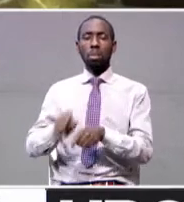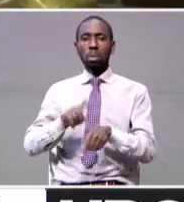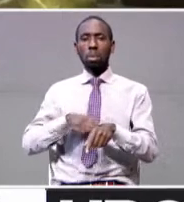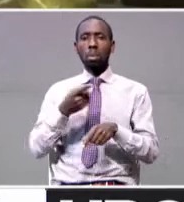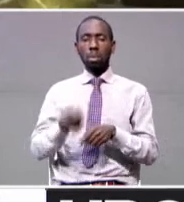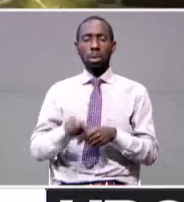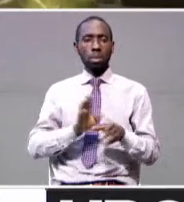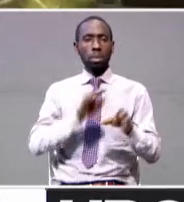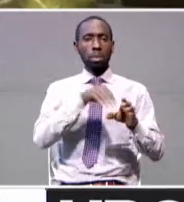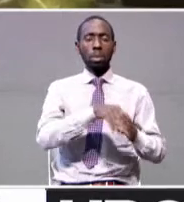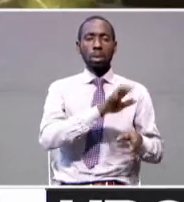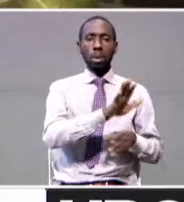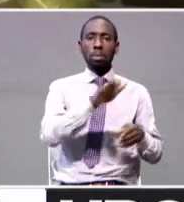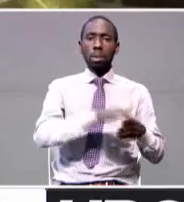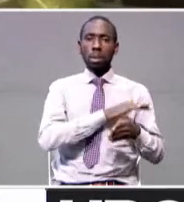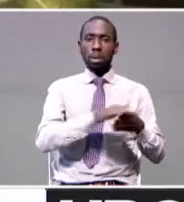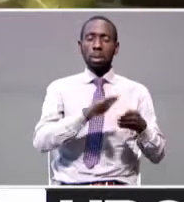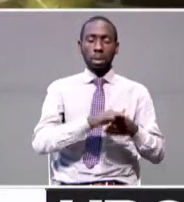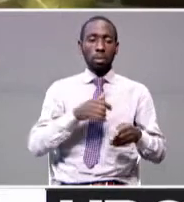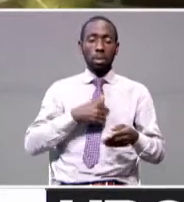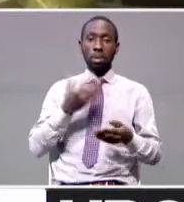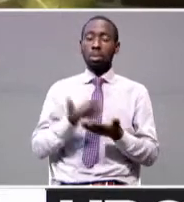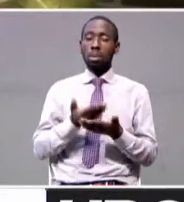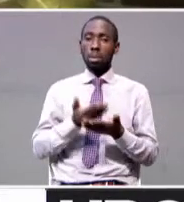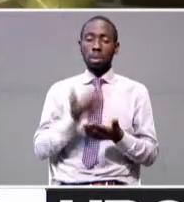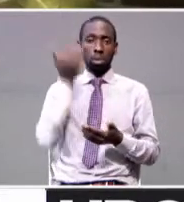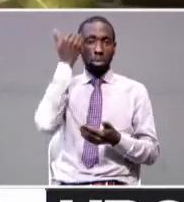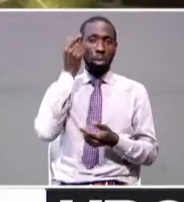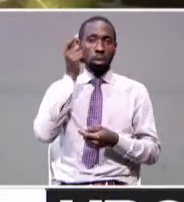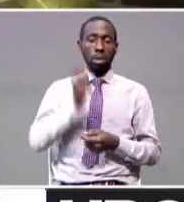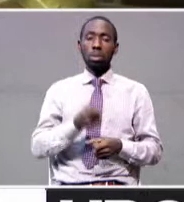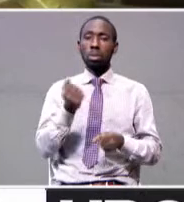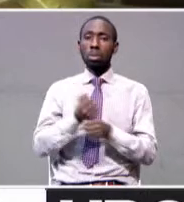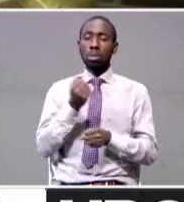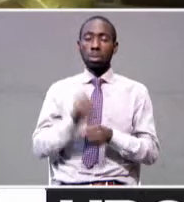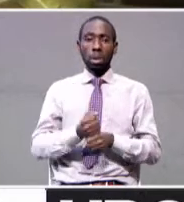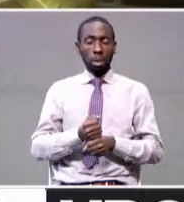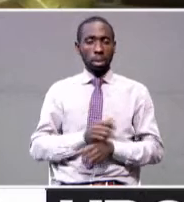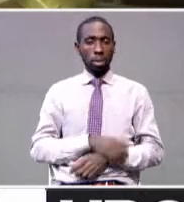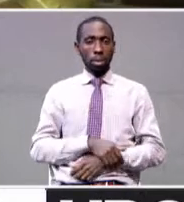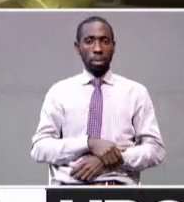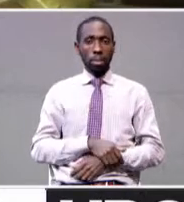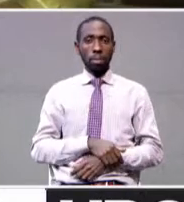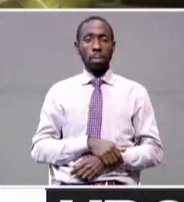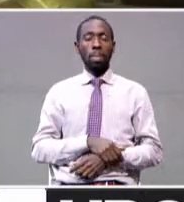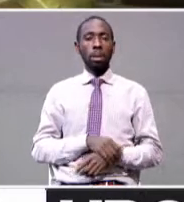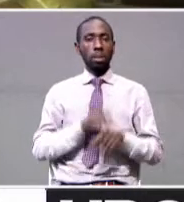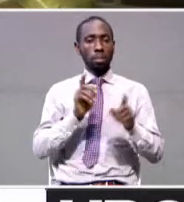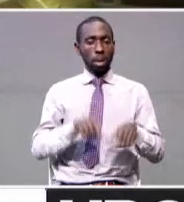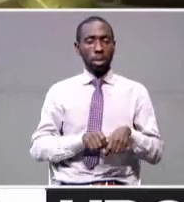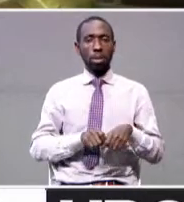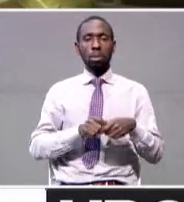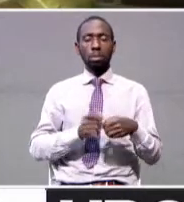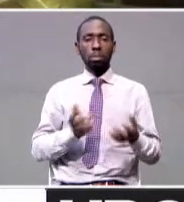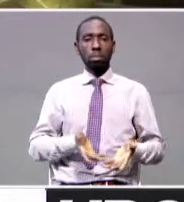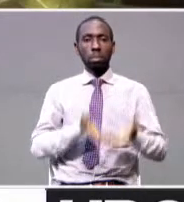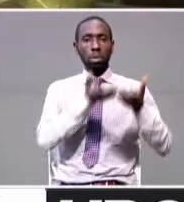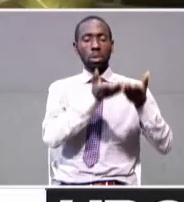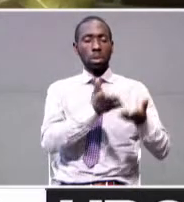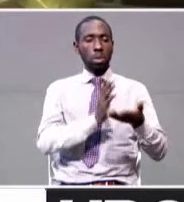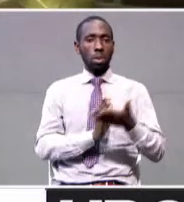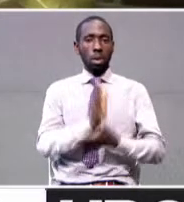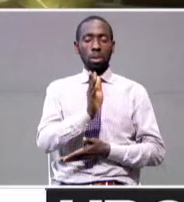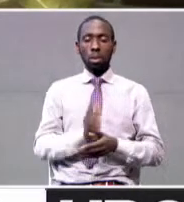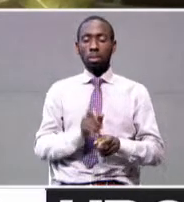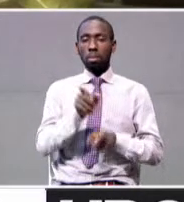business. We are asking over the judiciary to do its work to uphold the rights of citizens and to